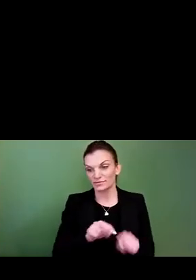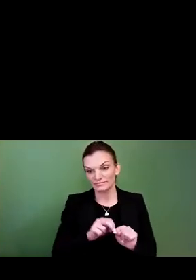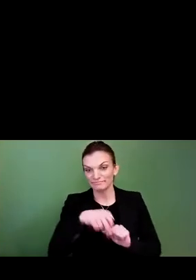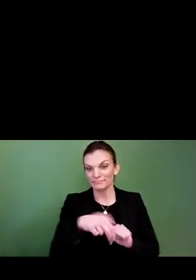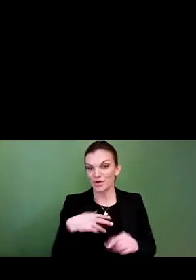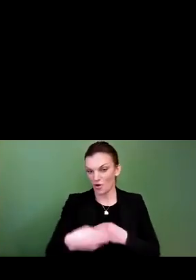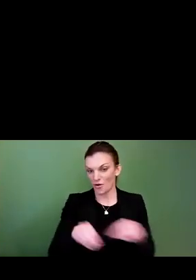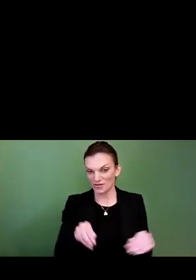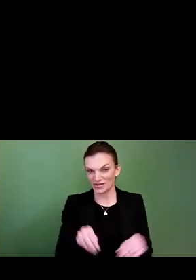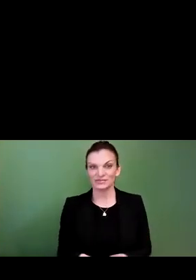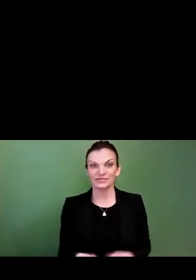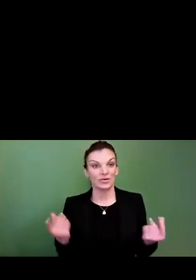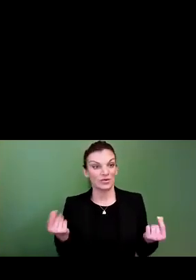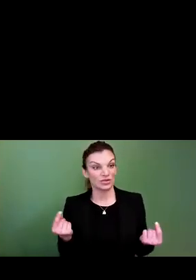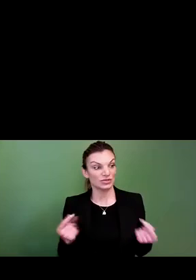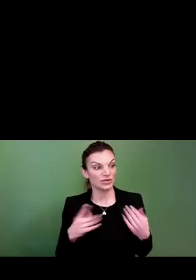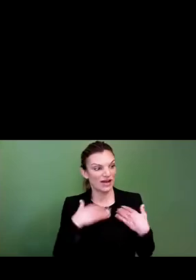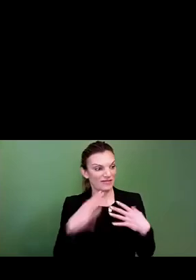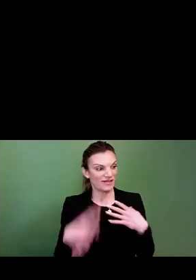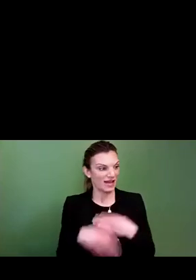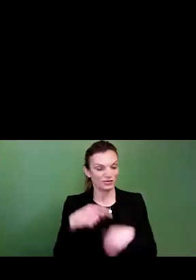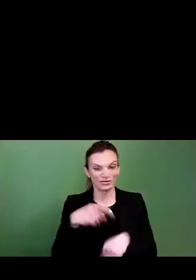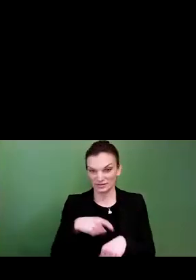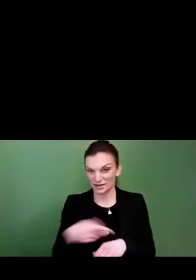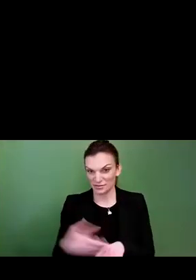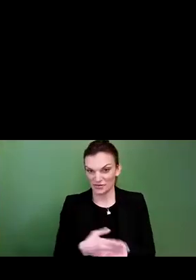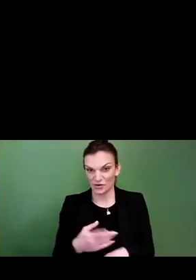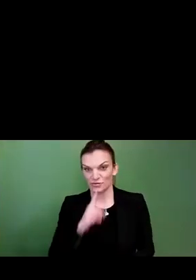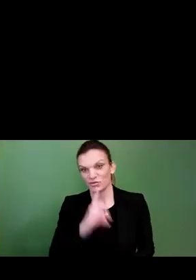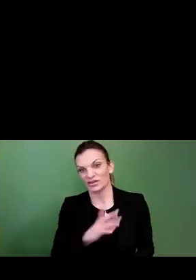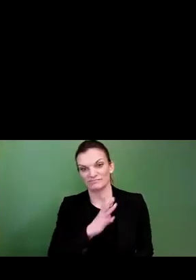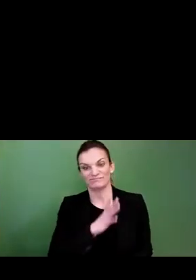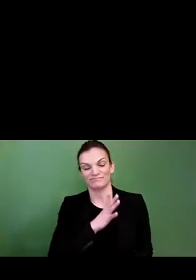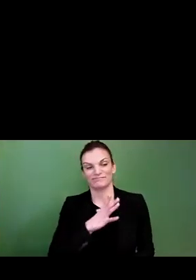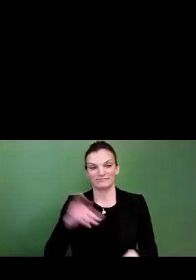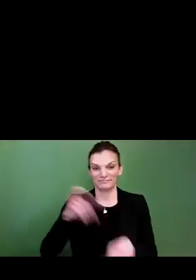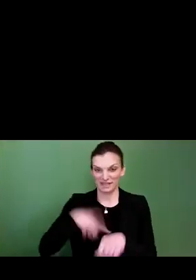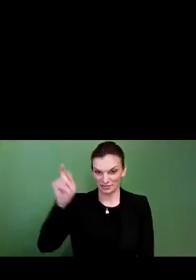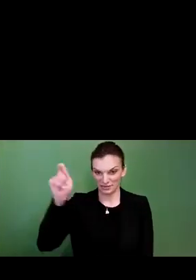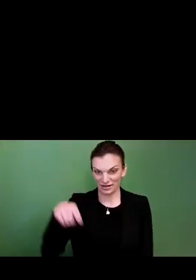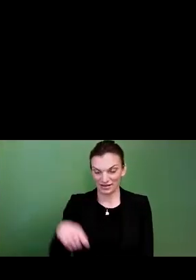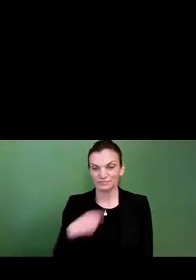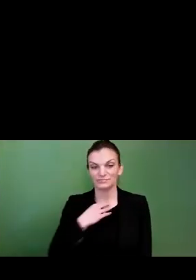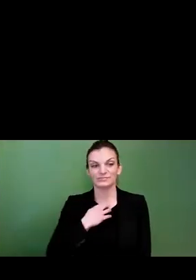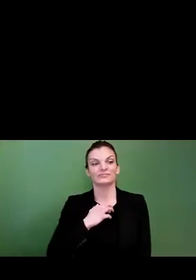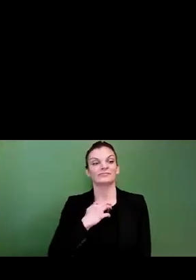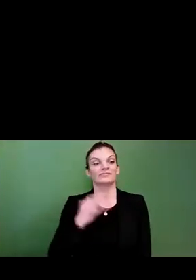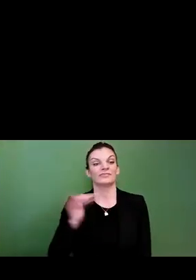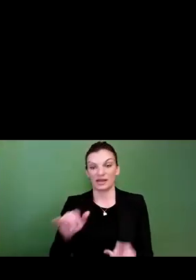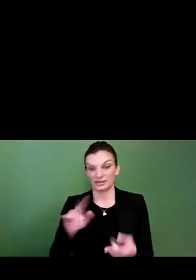office. So what do you do with all that extra time before you officially clock in? What you do with that time is up to